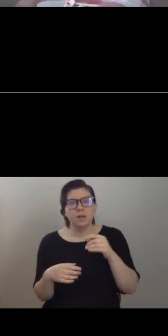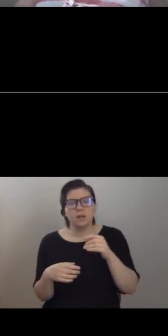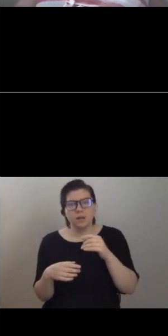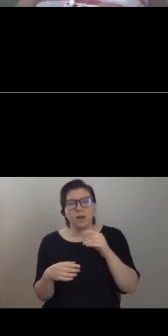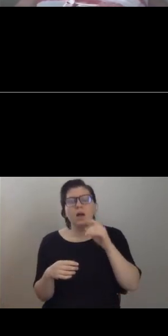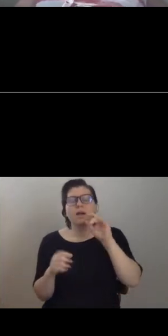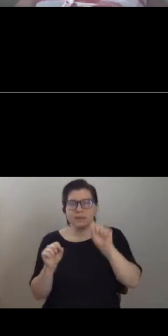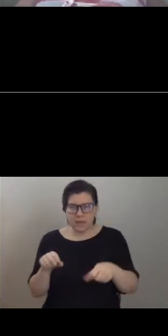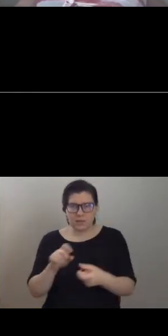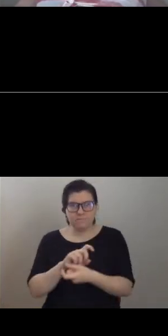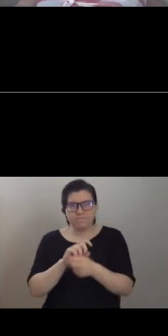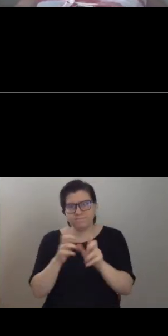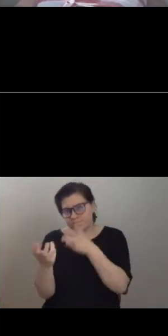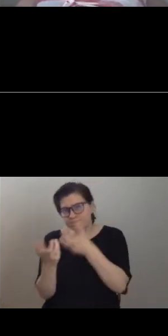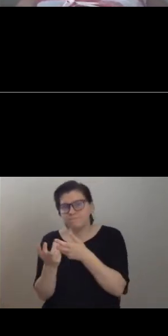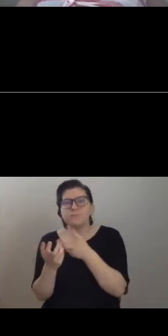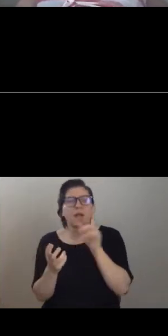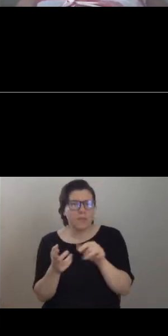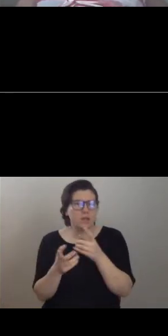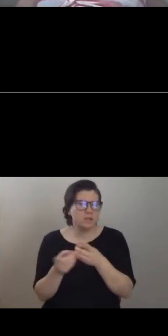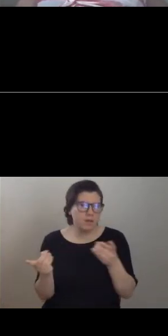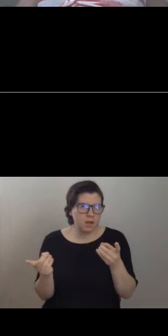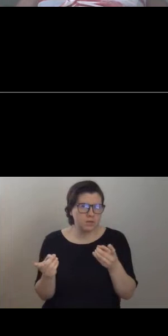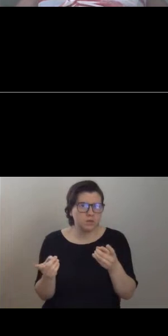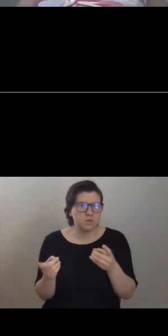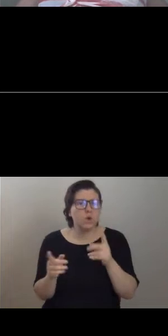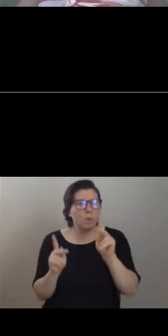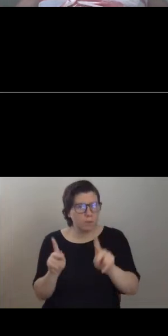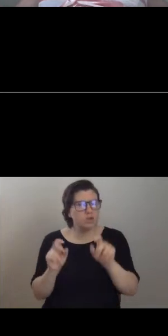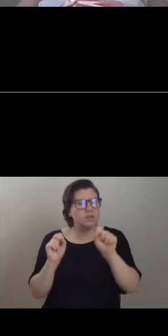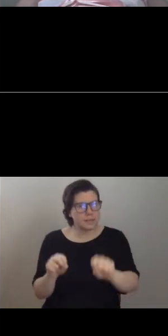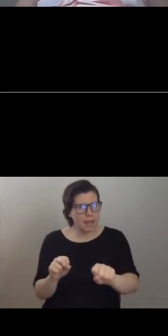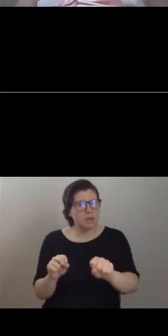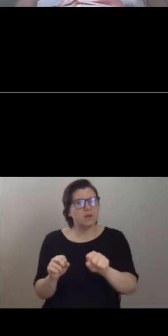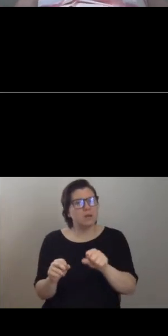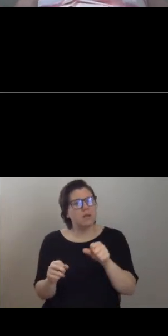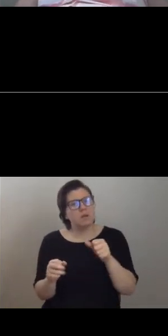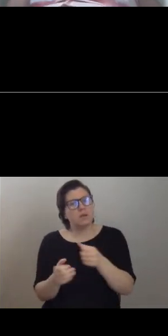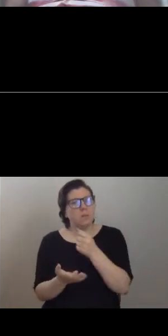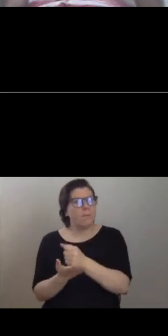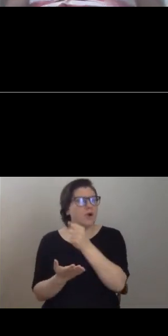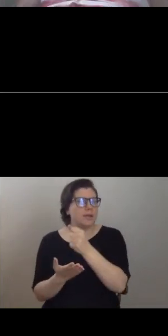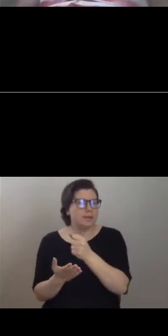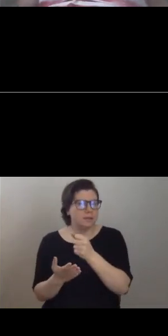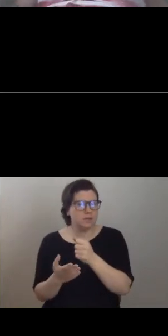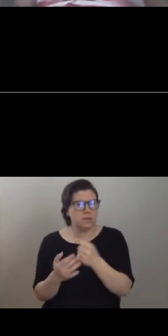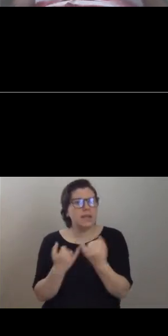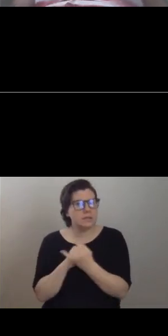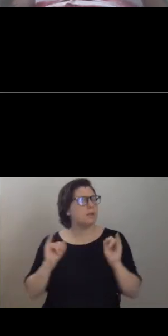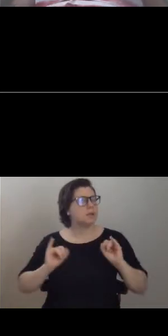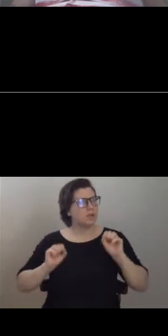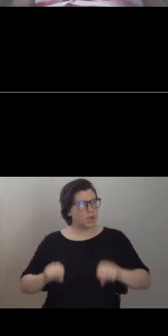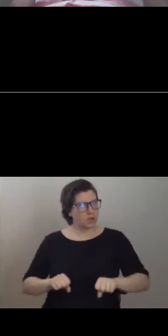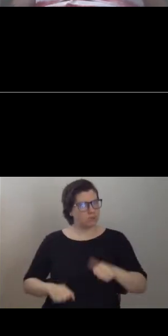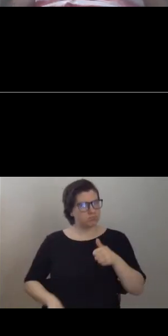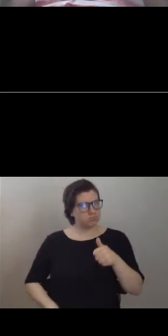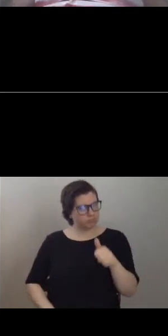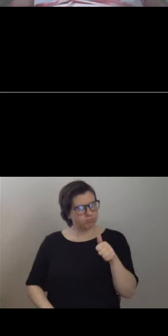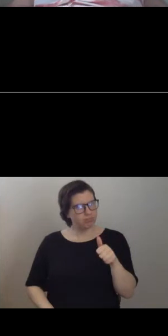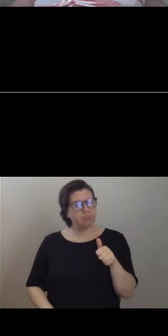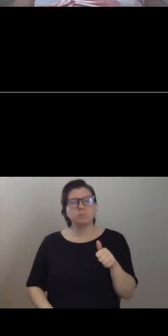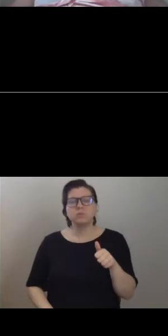that kind of device, so a person can mark the ballot independently. However, if you don't feel